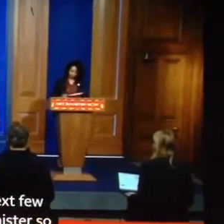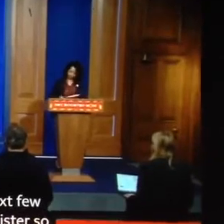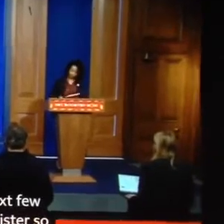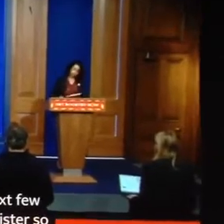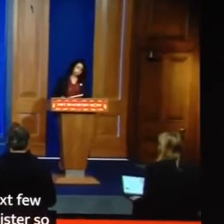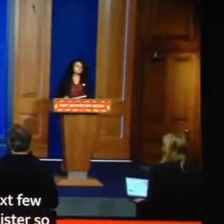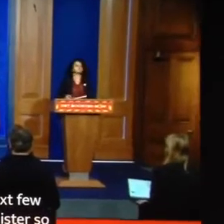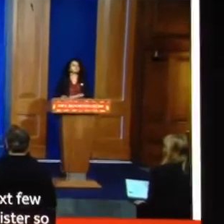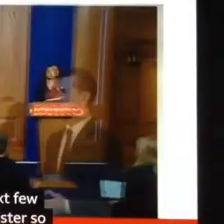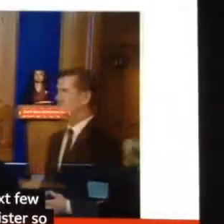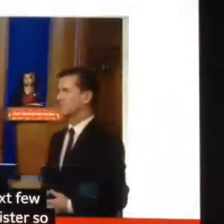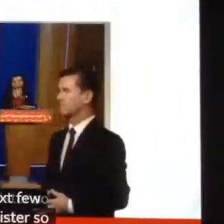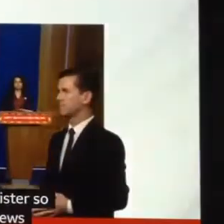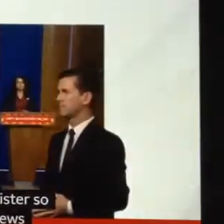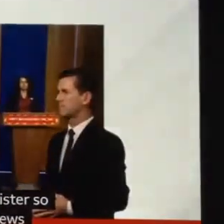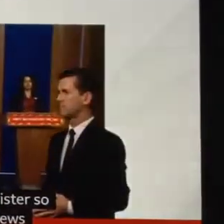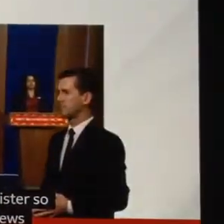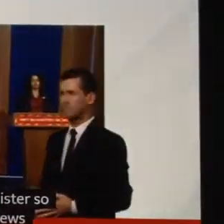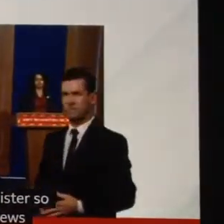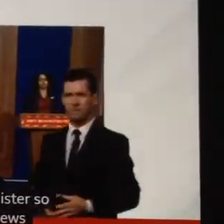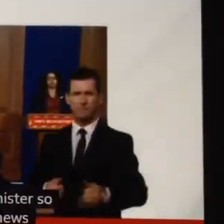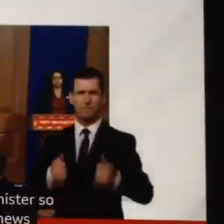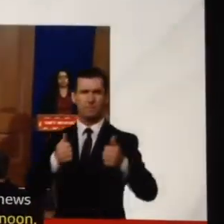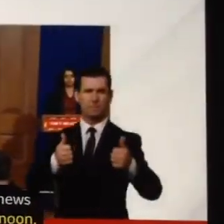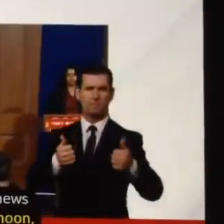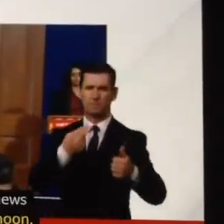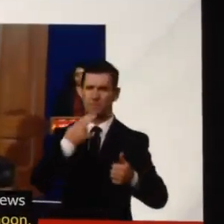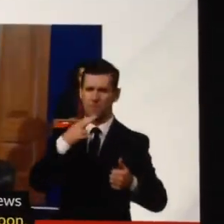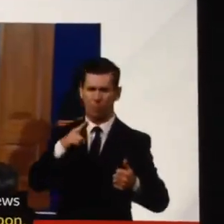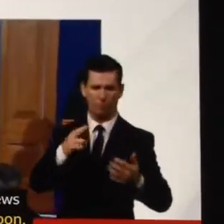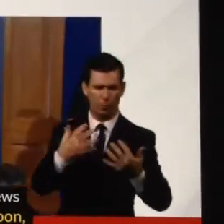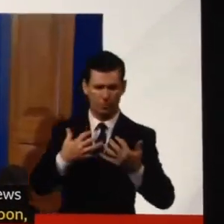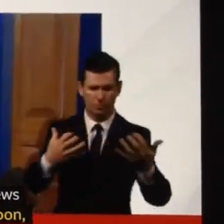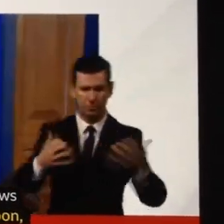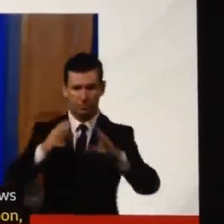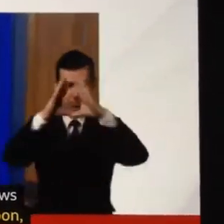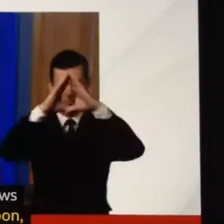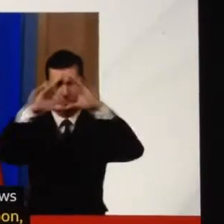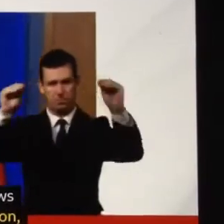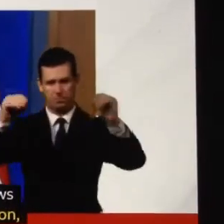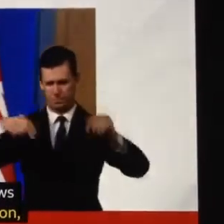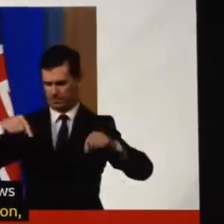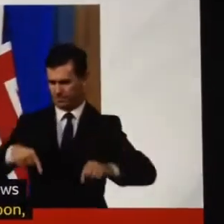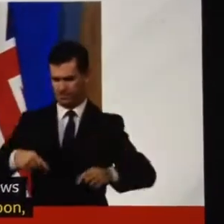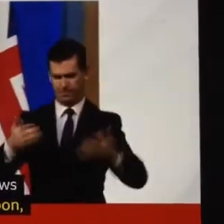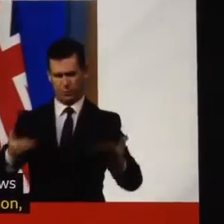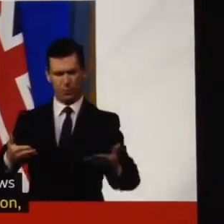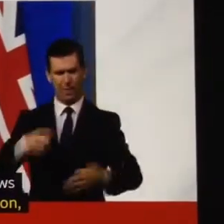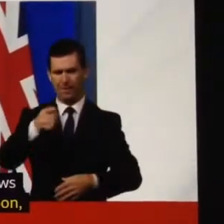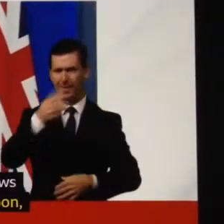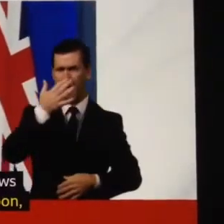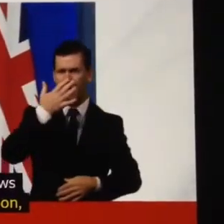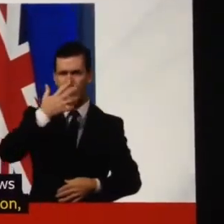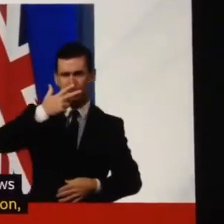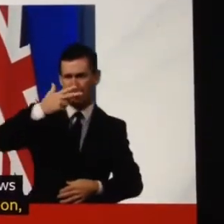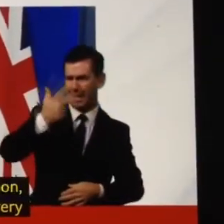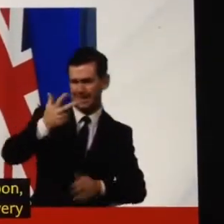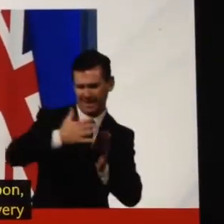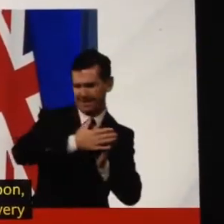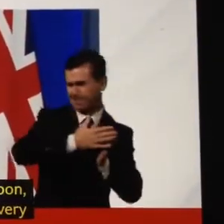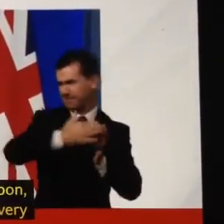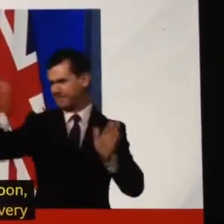Good afternoon, everybody. As of today, every eligible adult in England can use the National